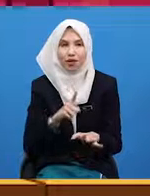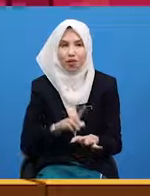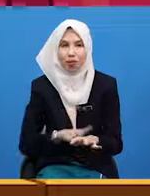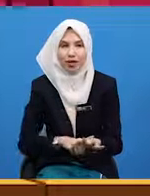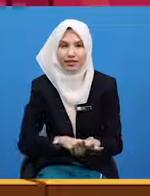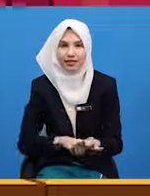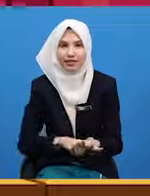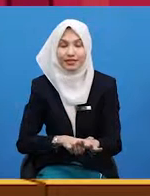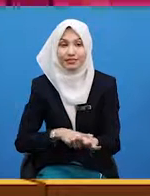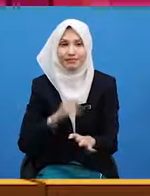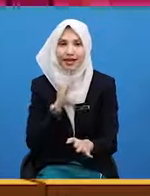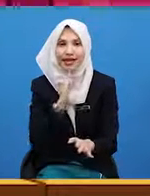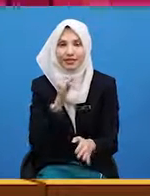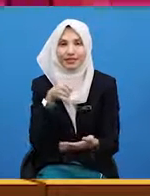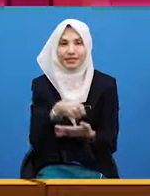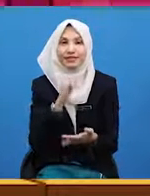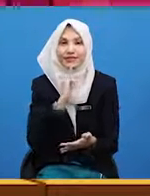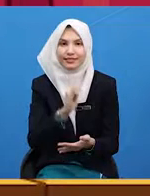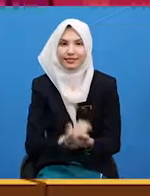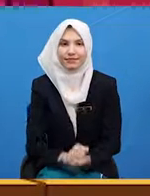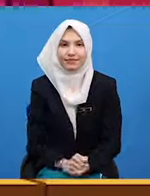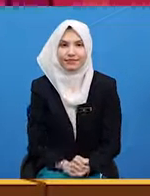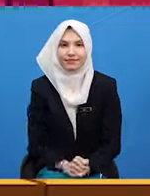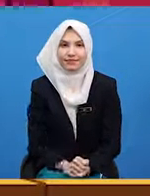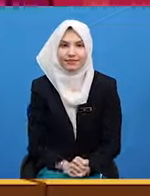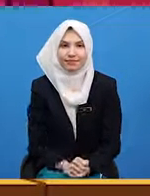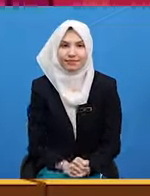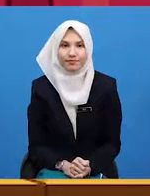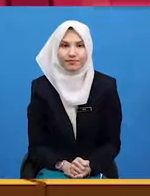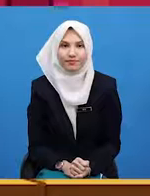it? It's past